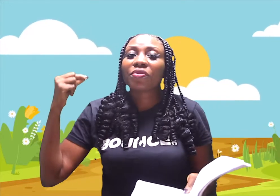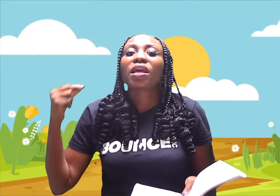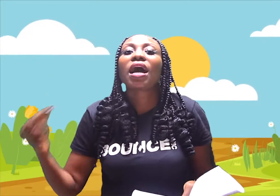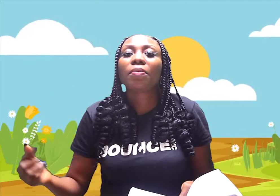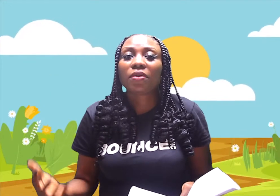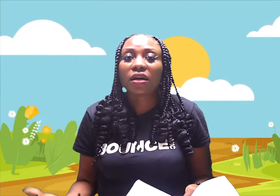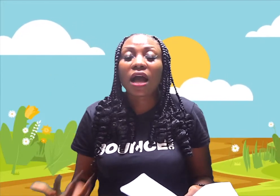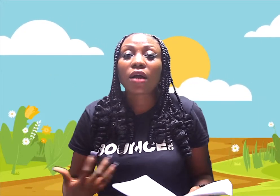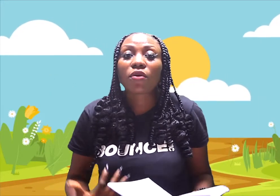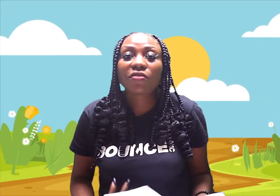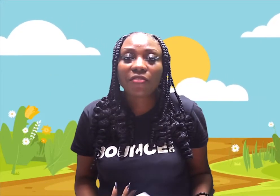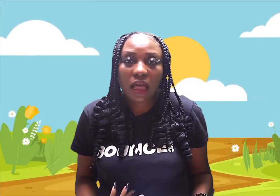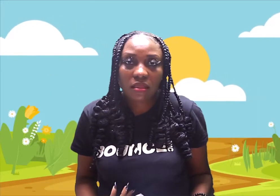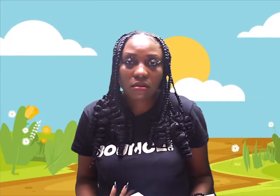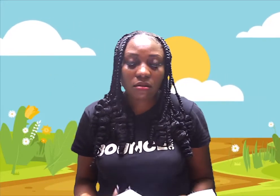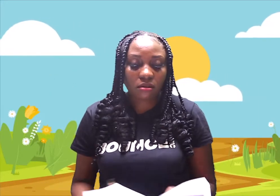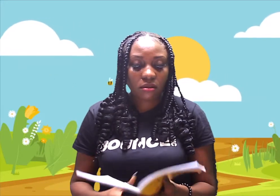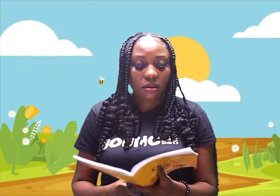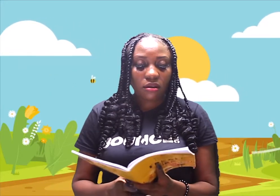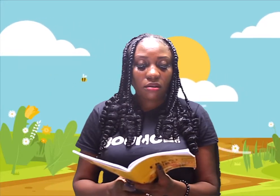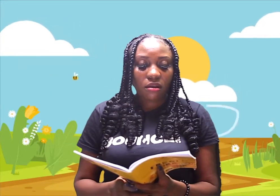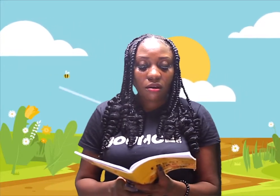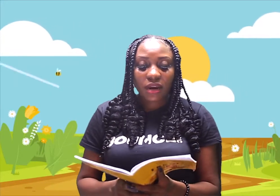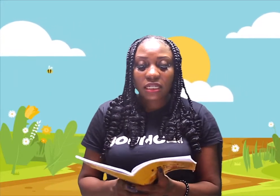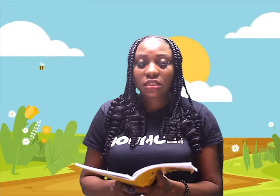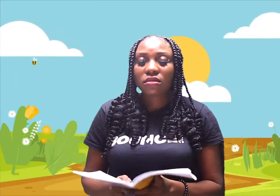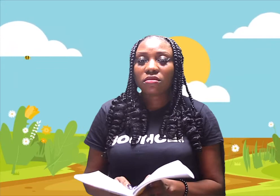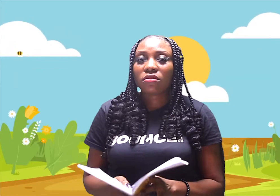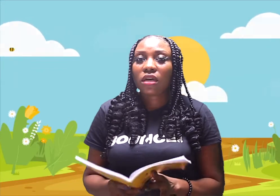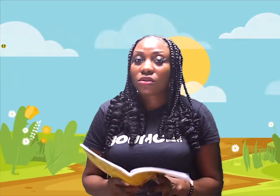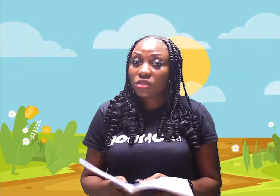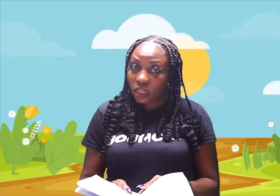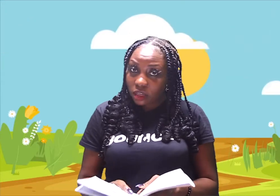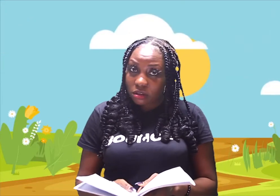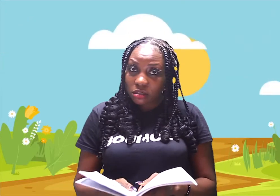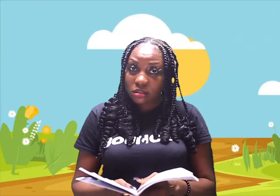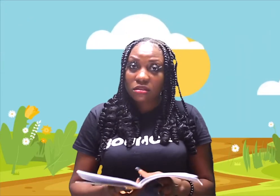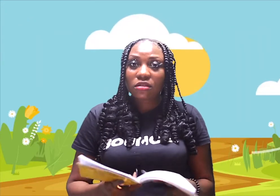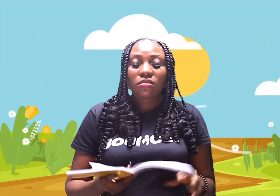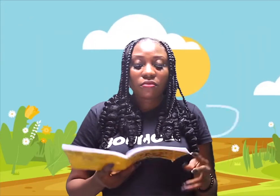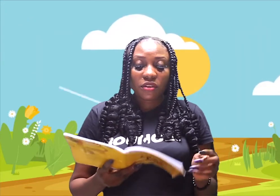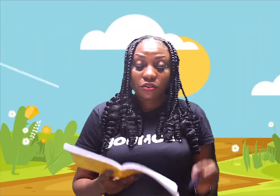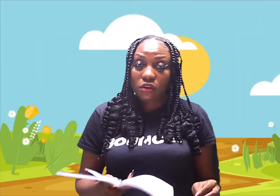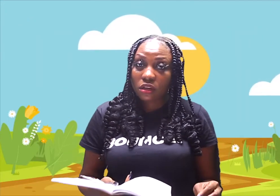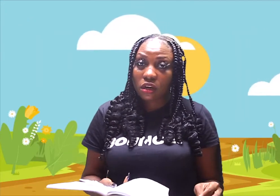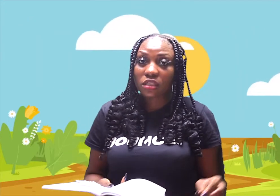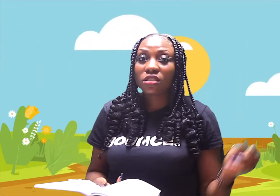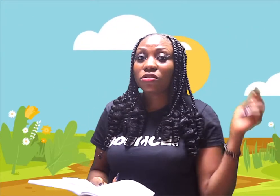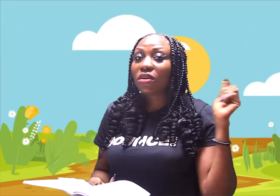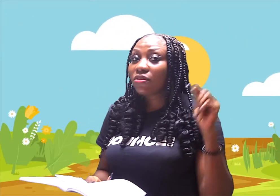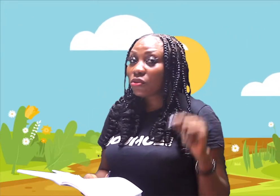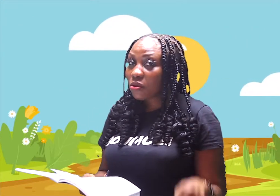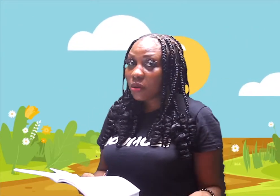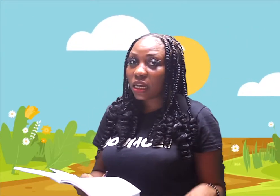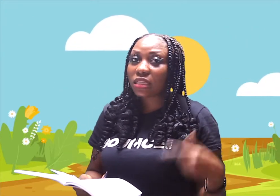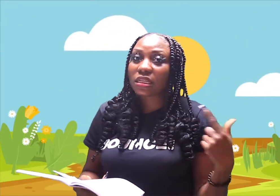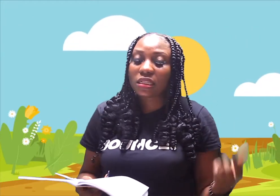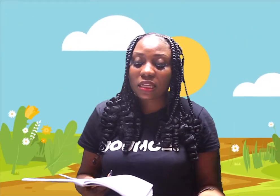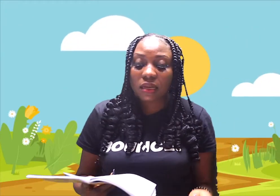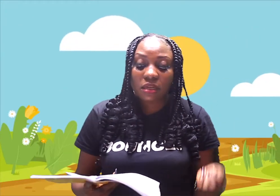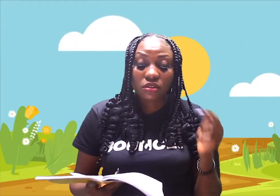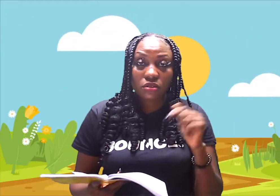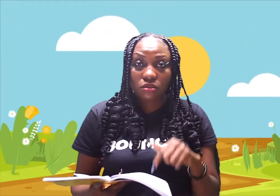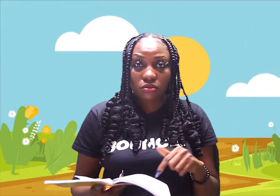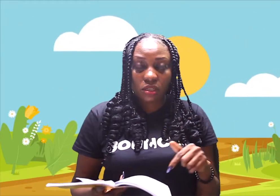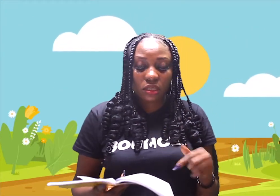him Abba, our Father. All right? Are you taking notes? If you are not, you will have to go back as